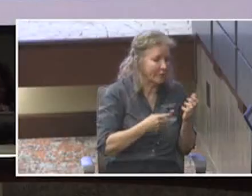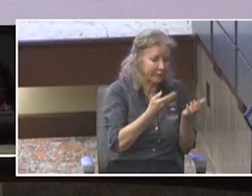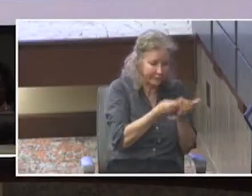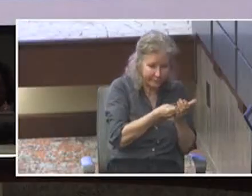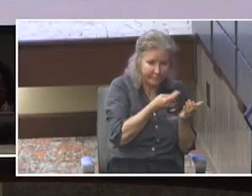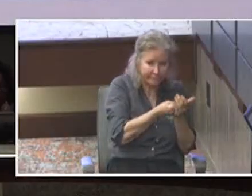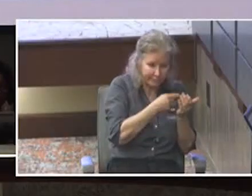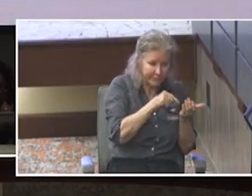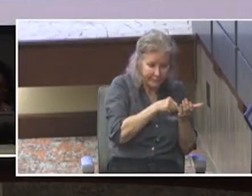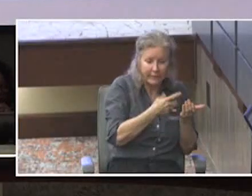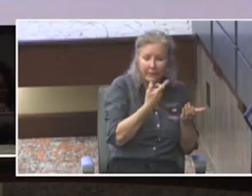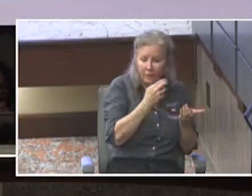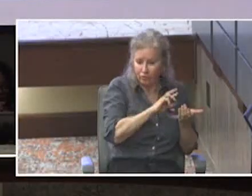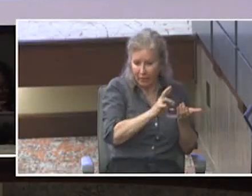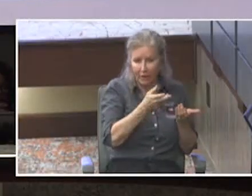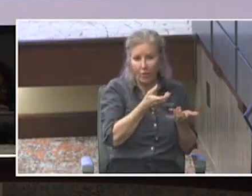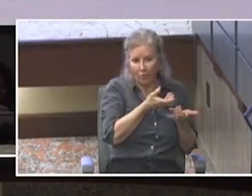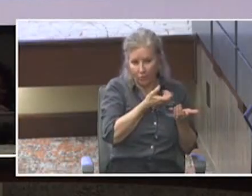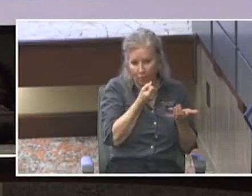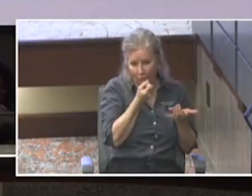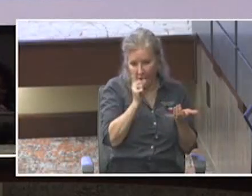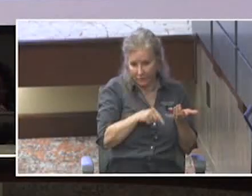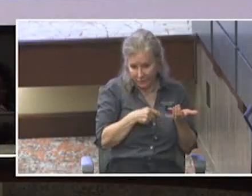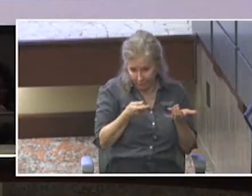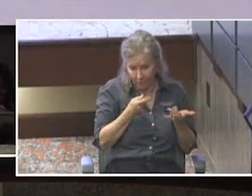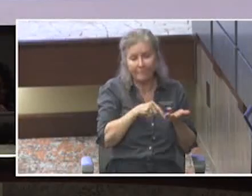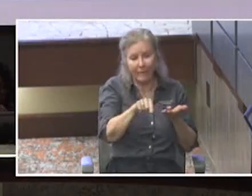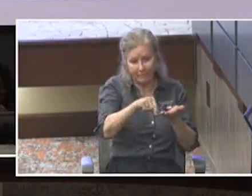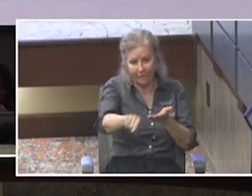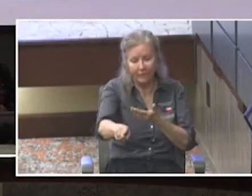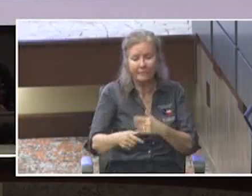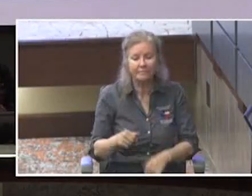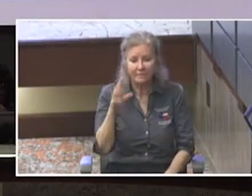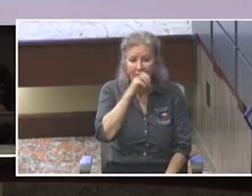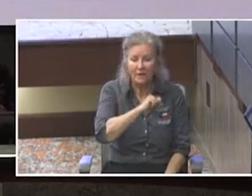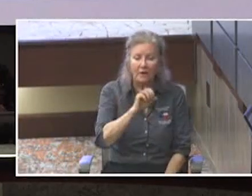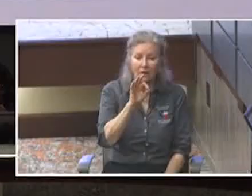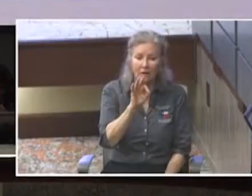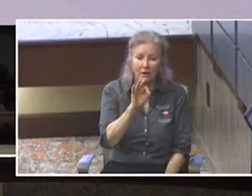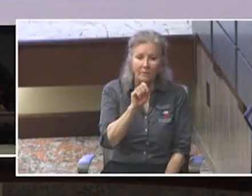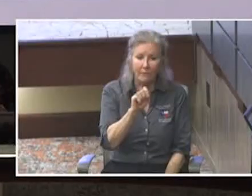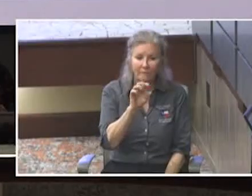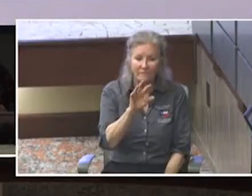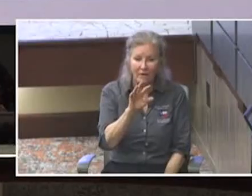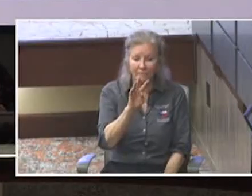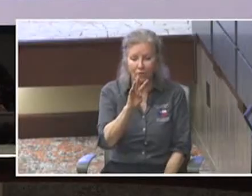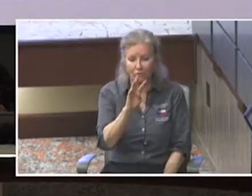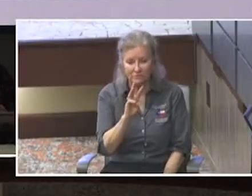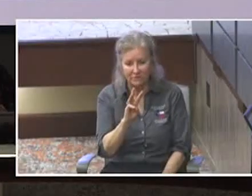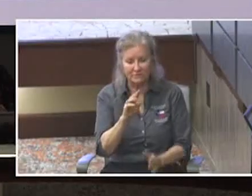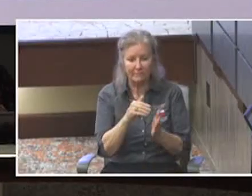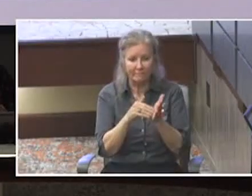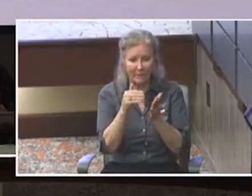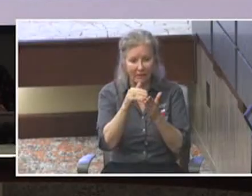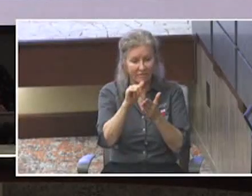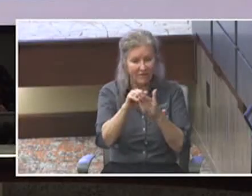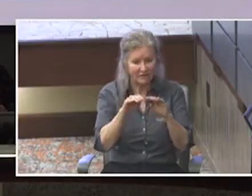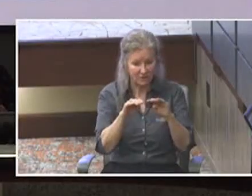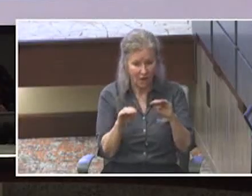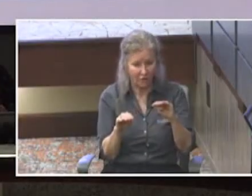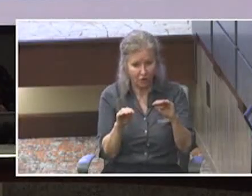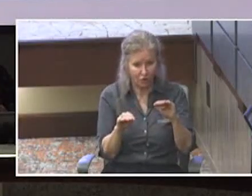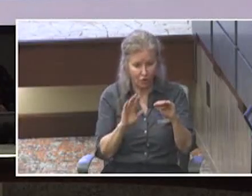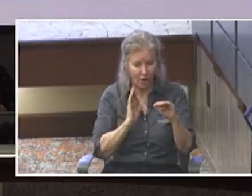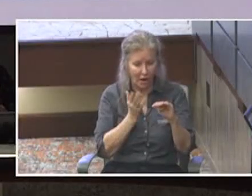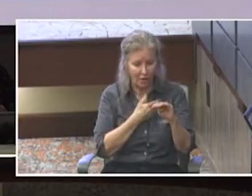numbers. Estimated unassigned fund balance is $9.564 million. You can see that's under